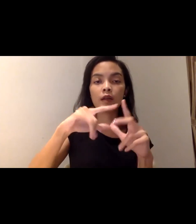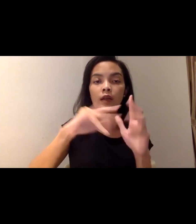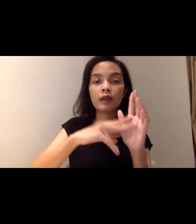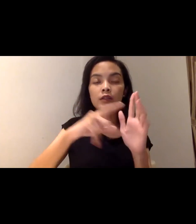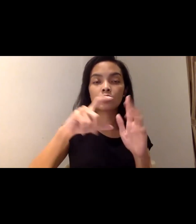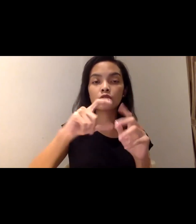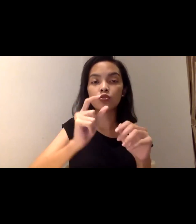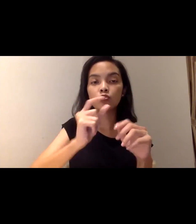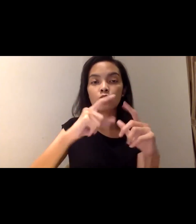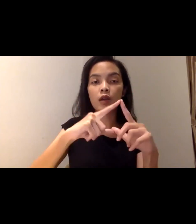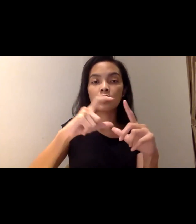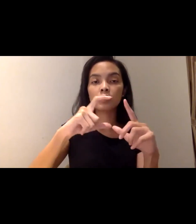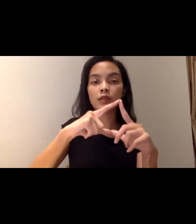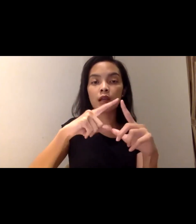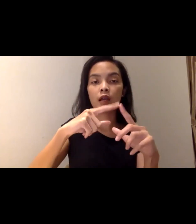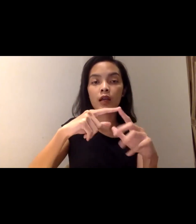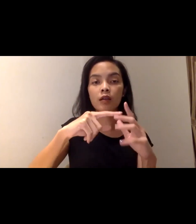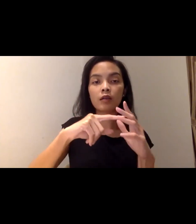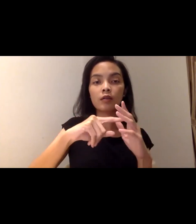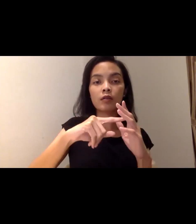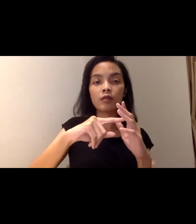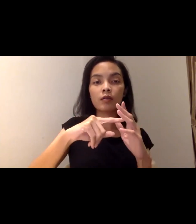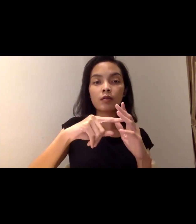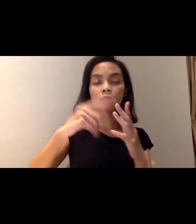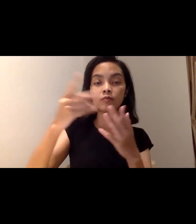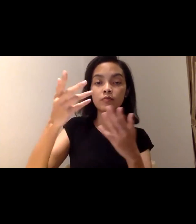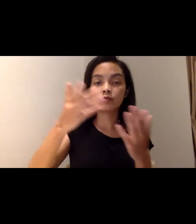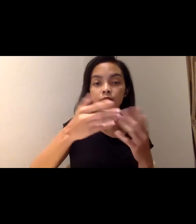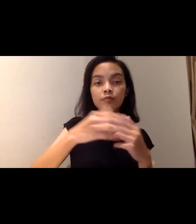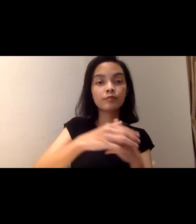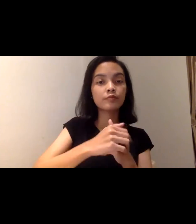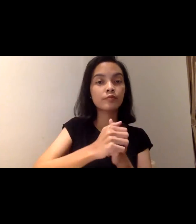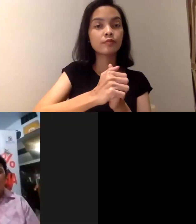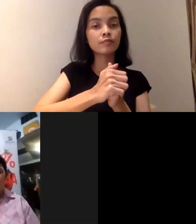words before we start our discussion. Rain, the screen is yours.